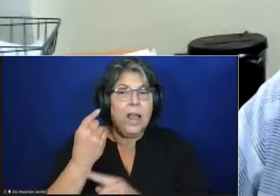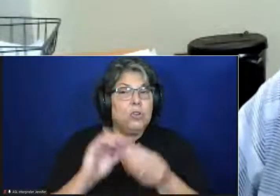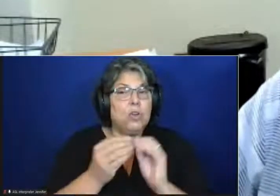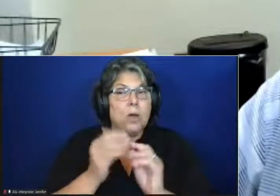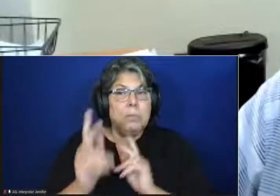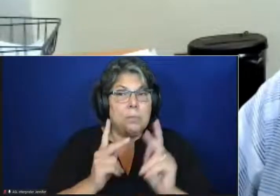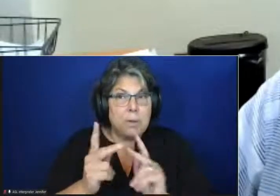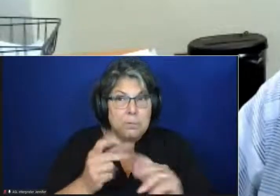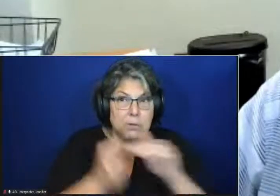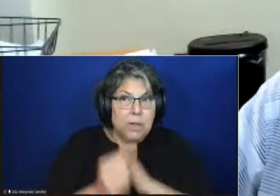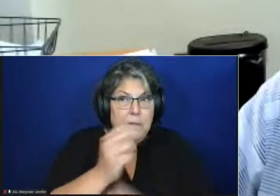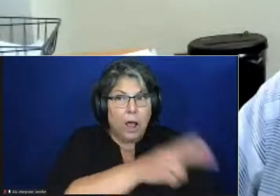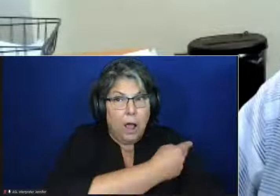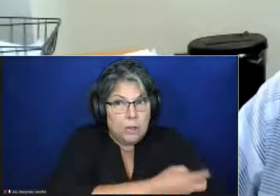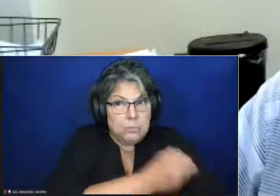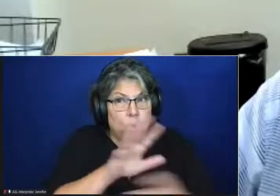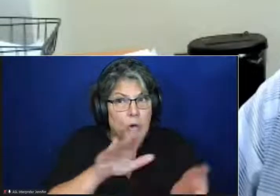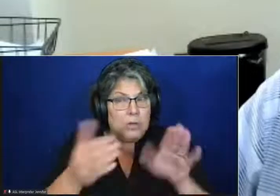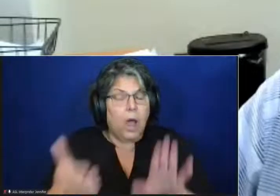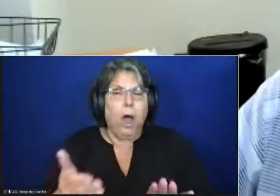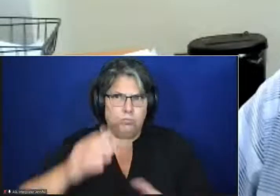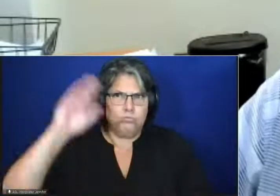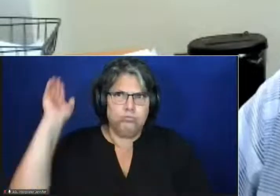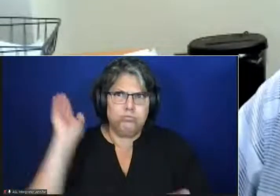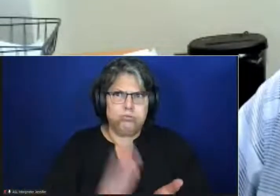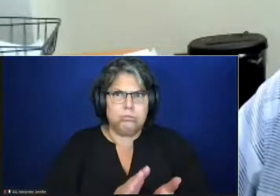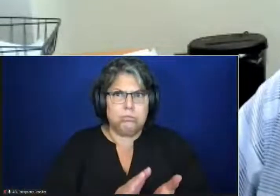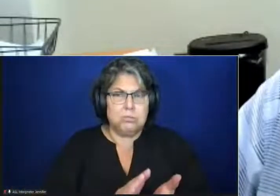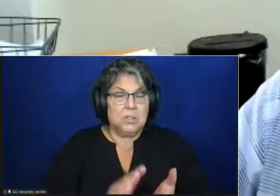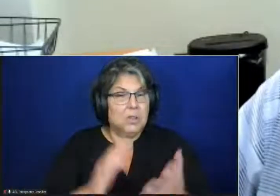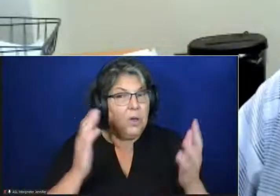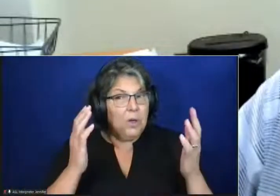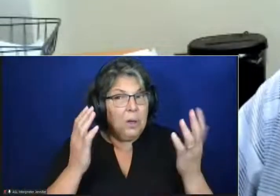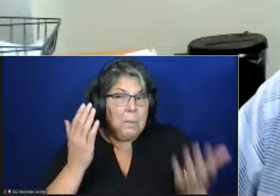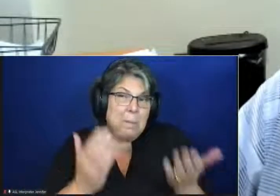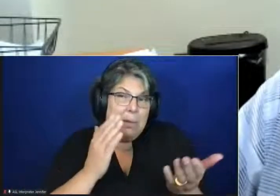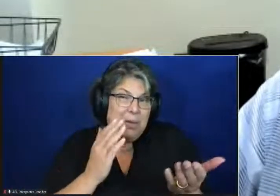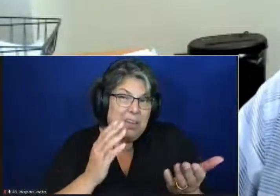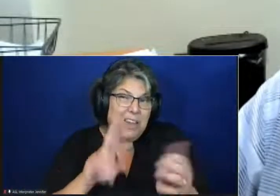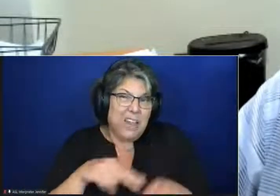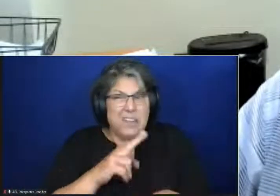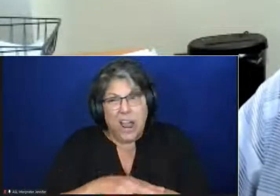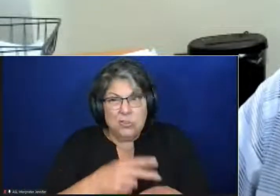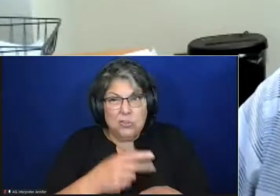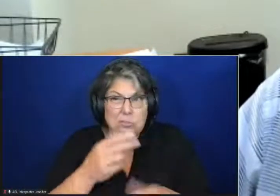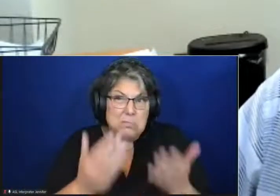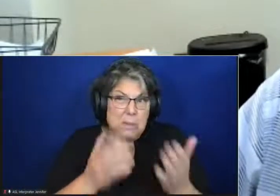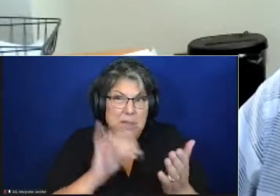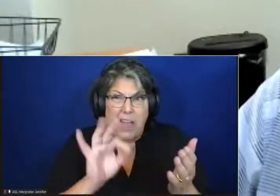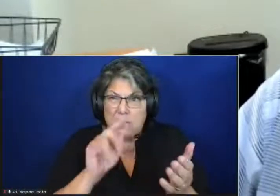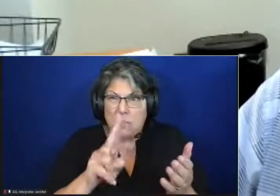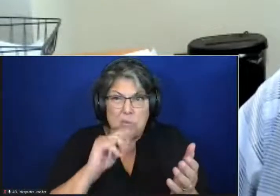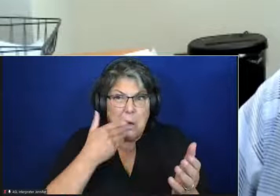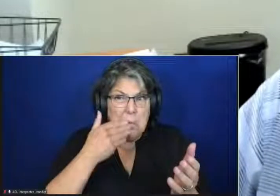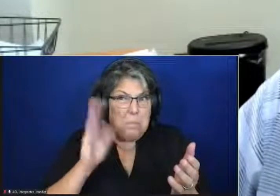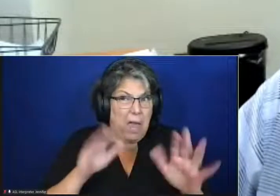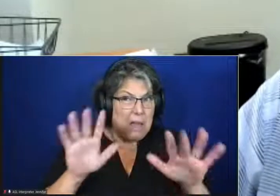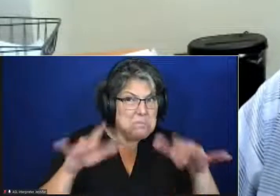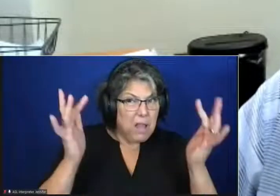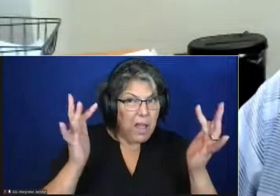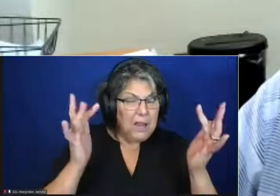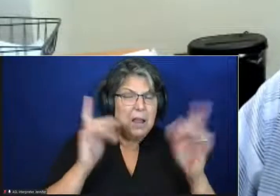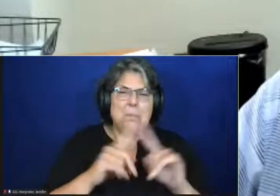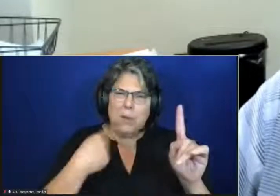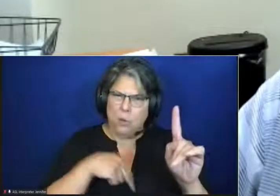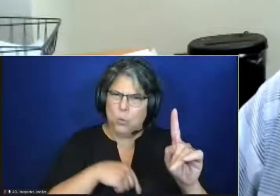deaths from influenza were very low. This may have been a naturally occurring light year, but we believe that